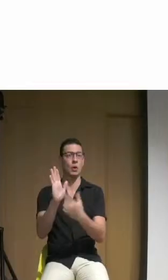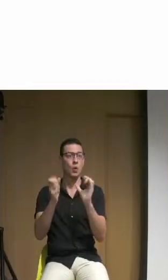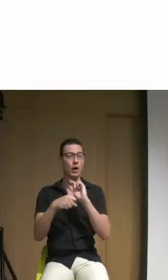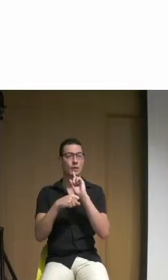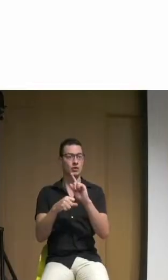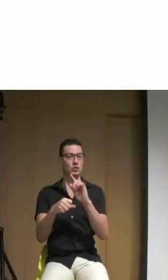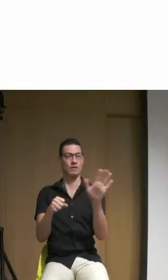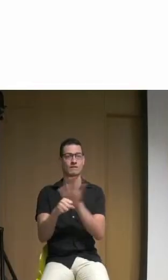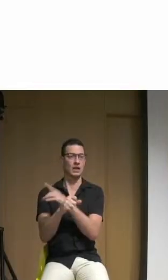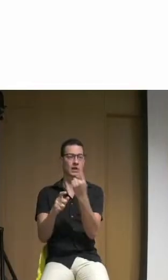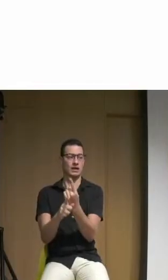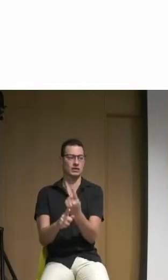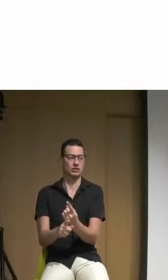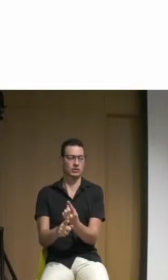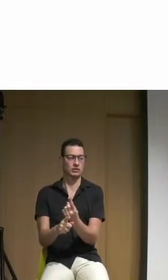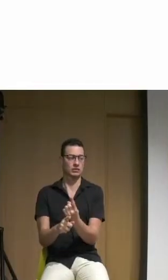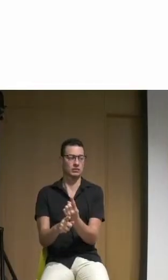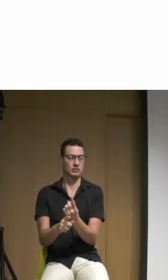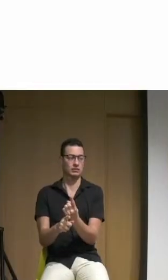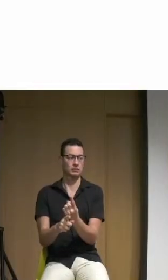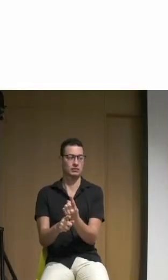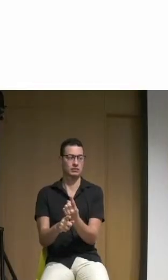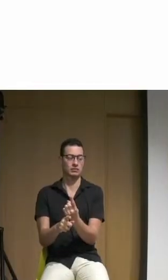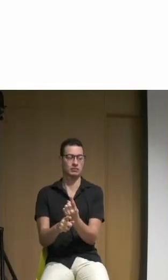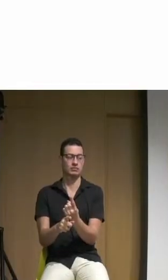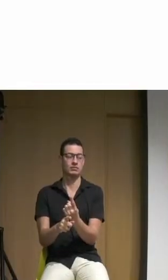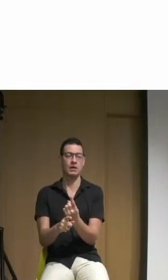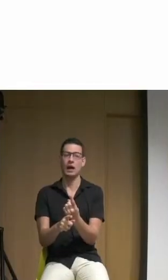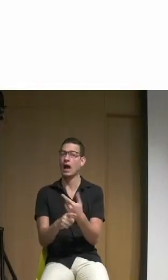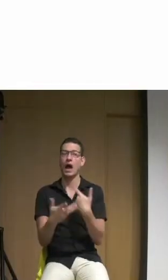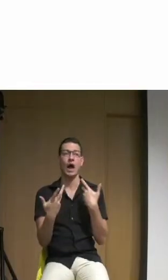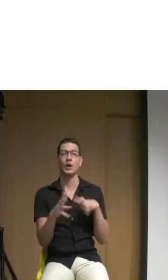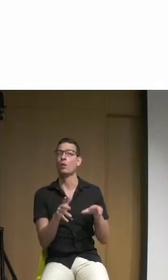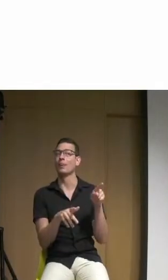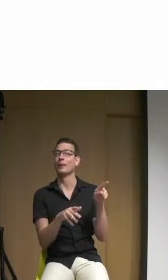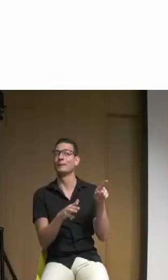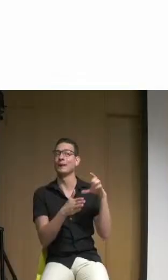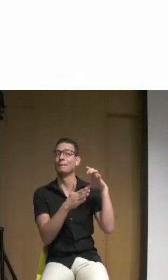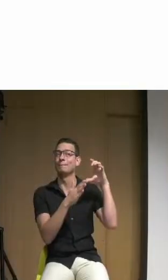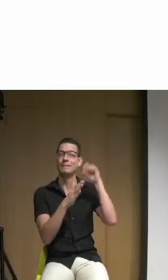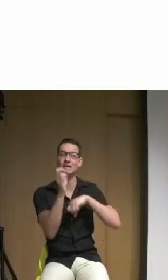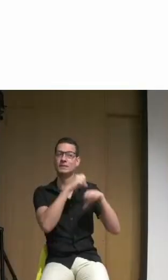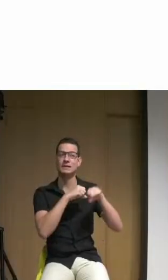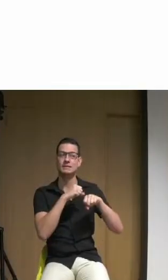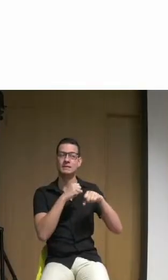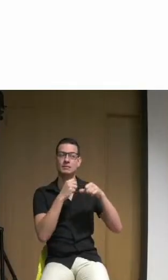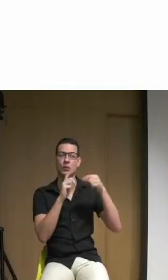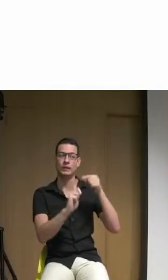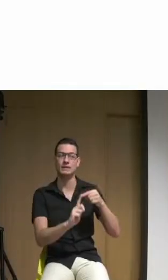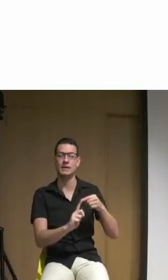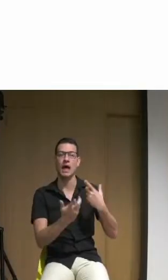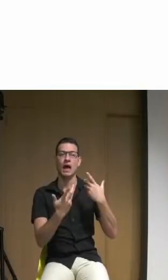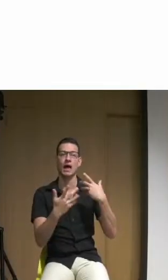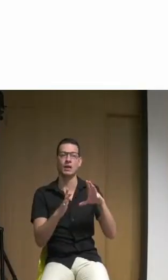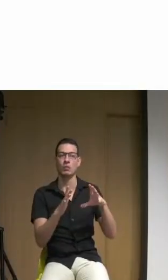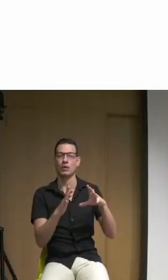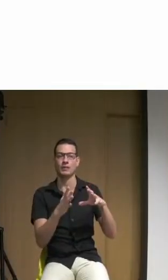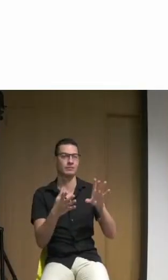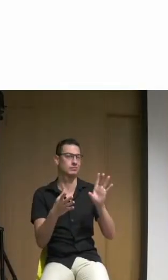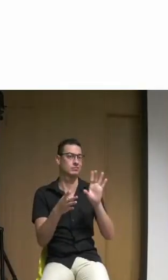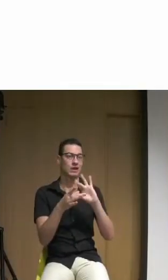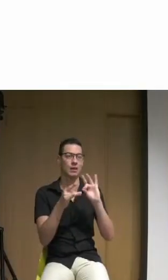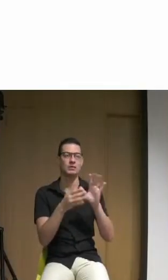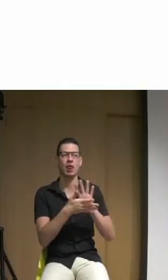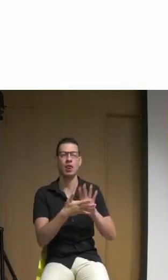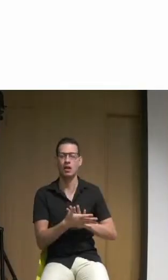make sure that it is an accurate reflection of conversations had. That's my concern. I have no concern about people knowing whether I agree or disagree